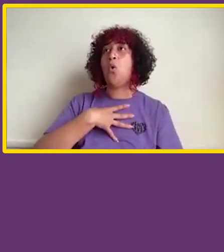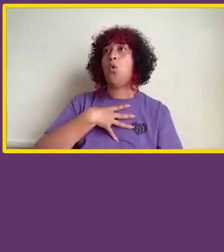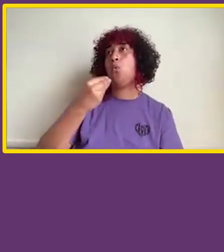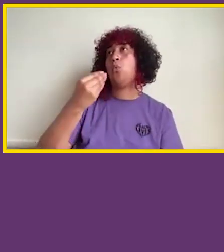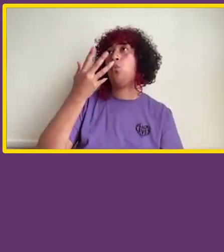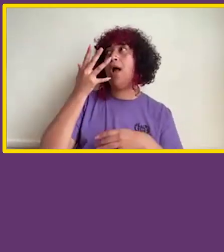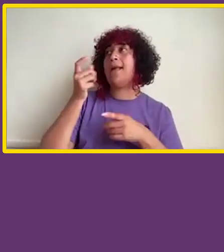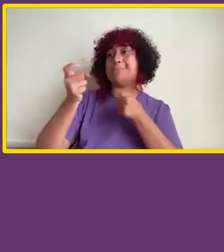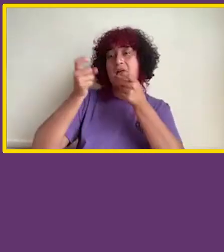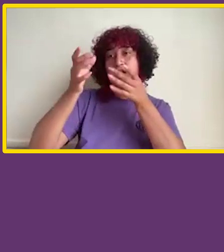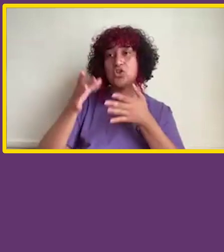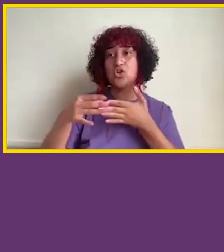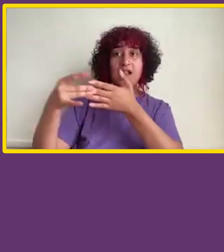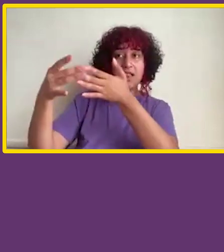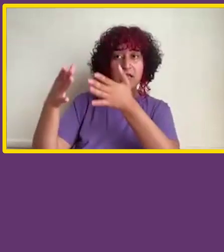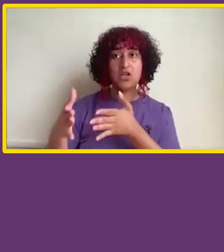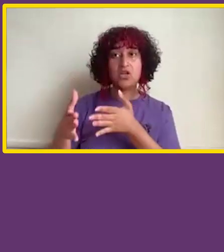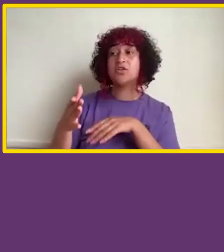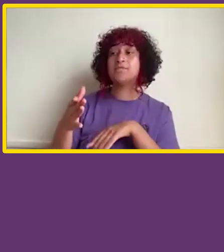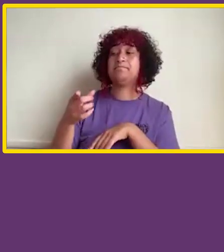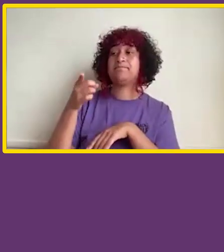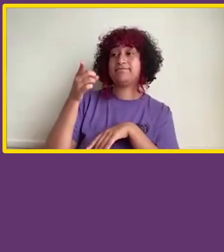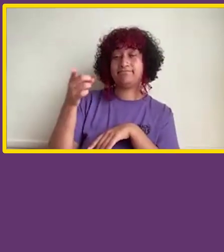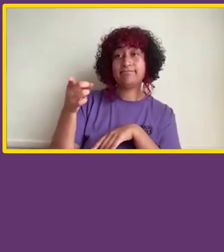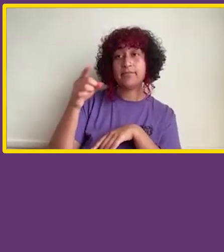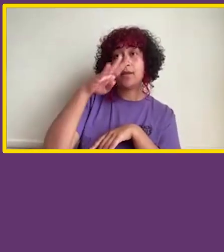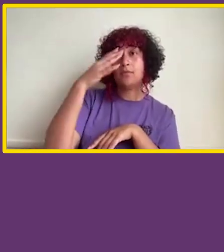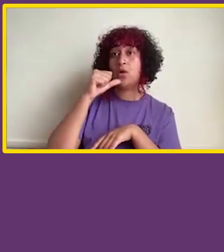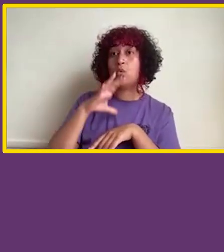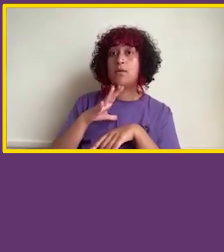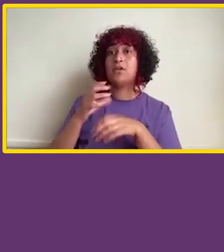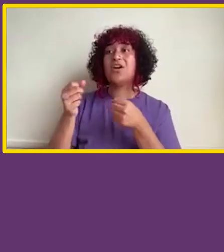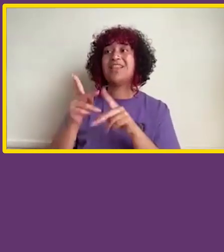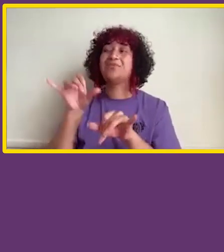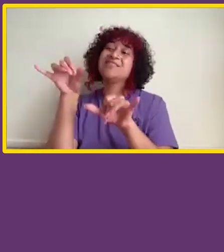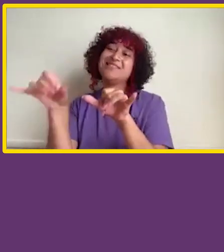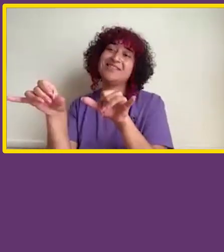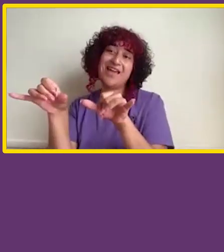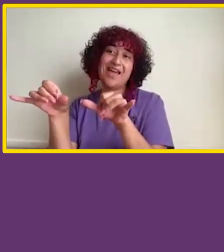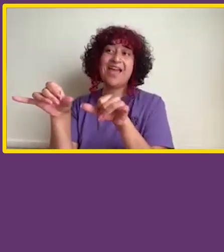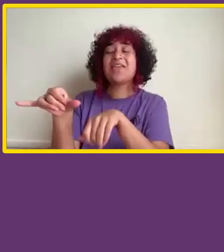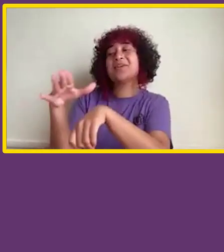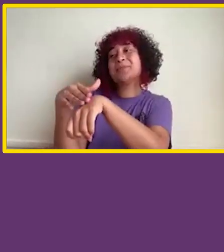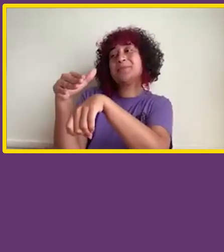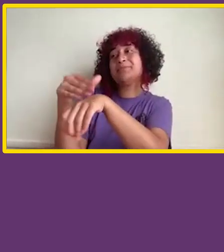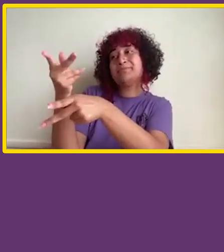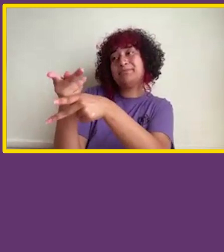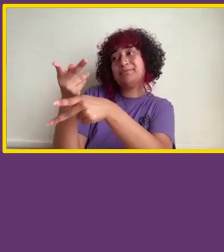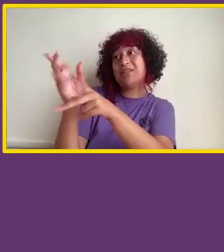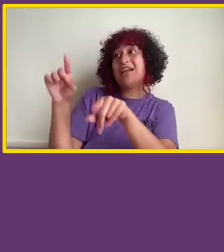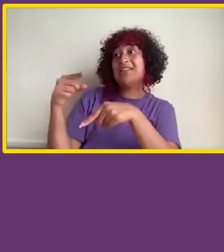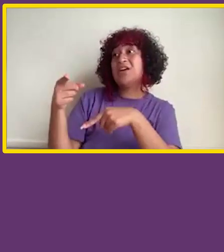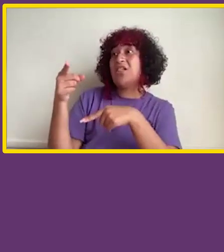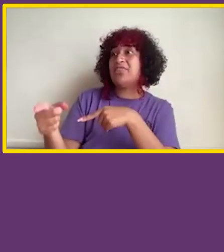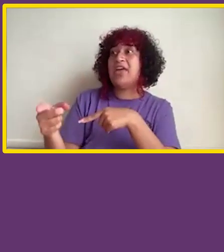or a white manager or leader, that they're, basically allowed to stay in that position and treated well until they're